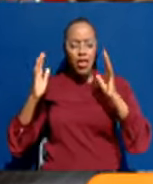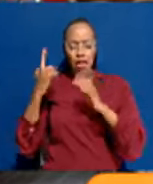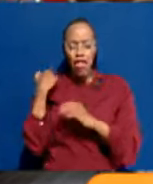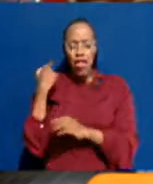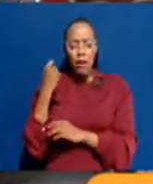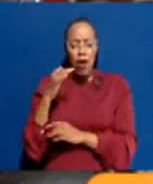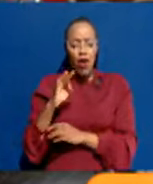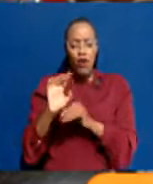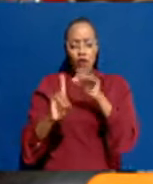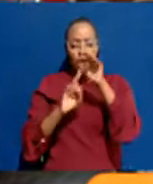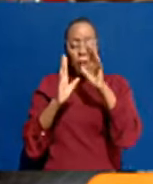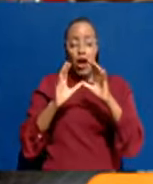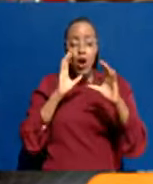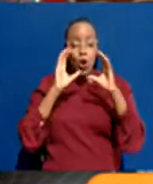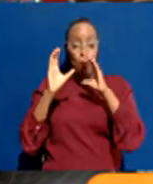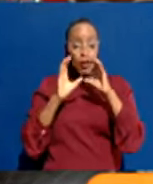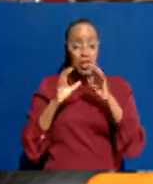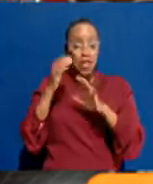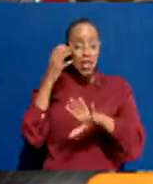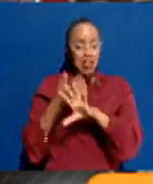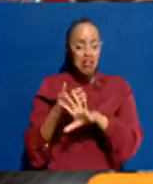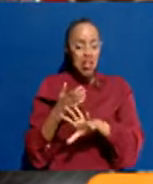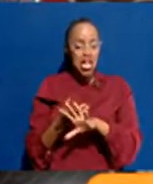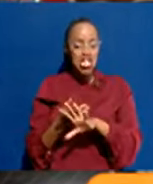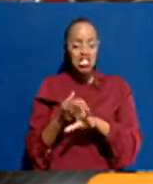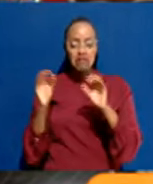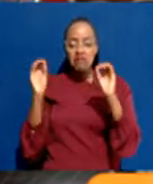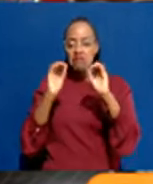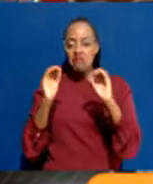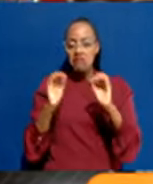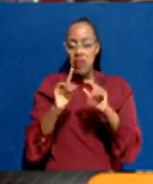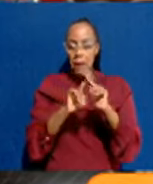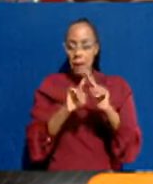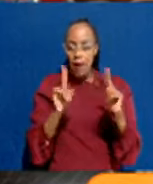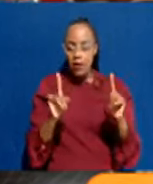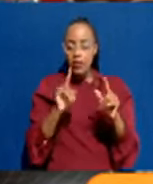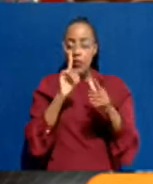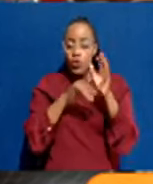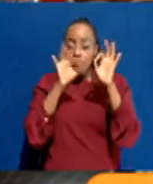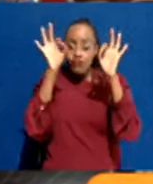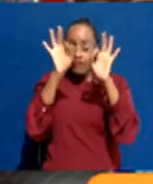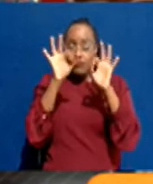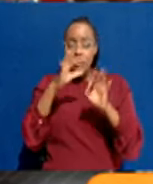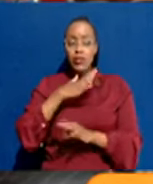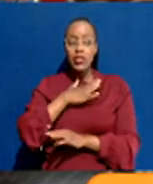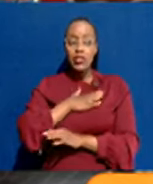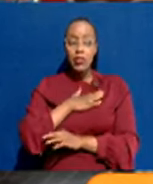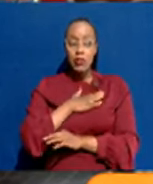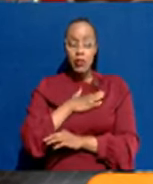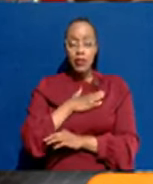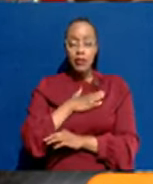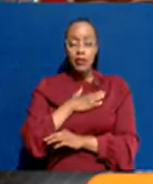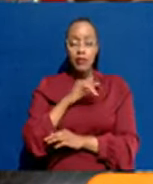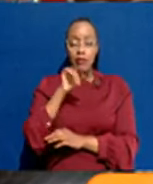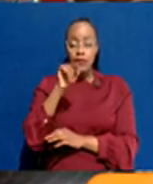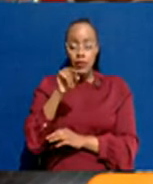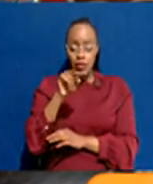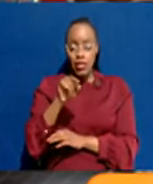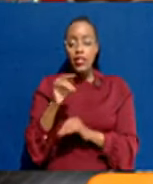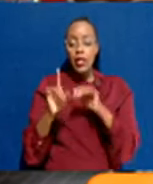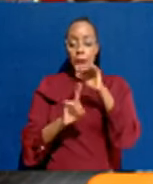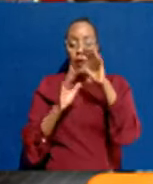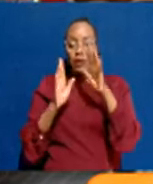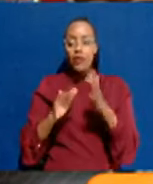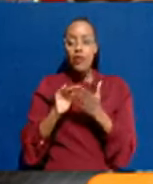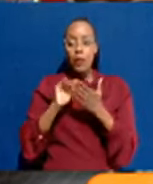number? Yes. No, communication is not difficult, but what surprised me, that the cabinet became one